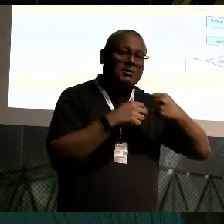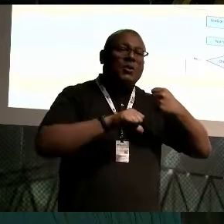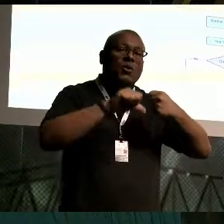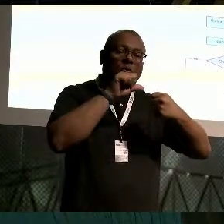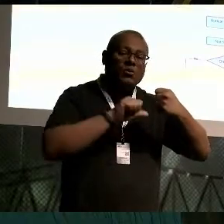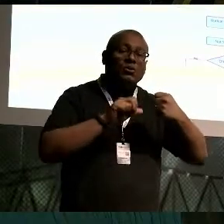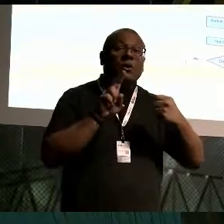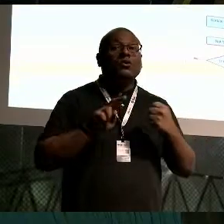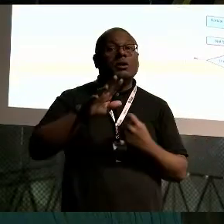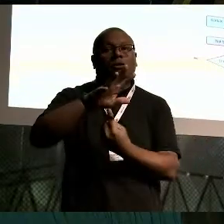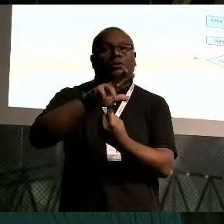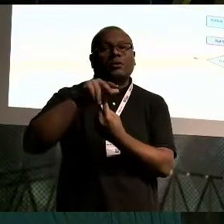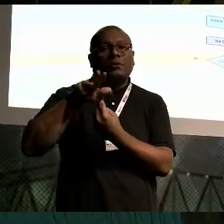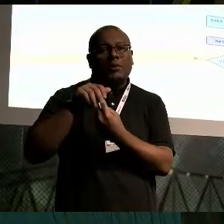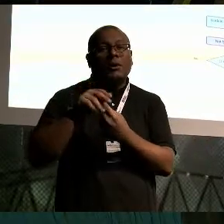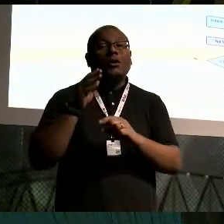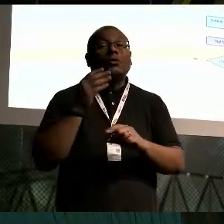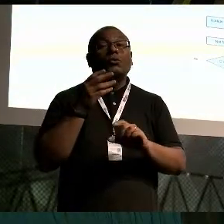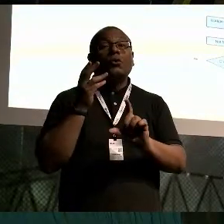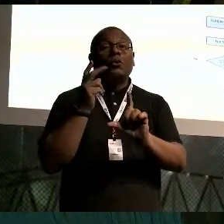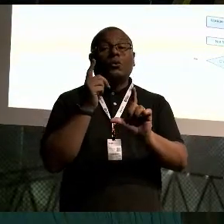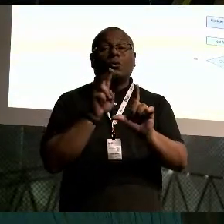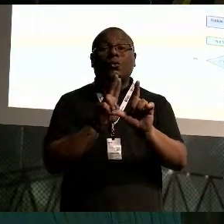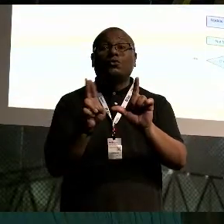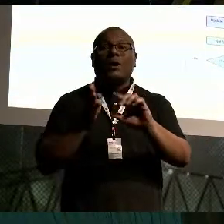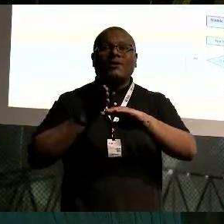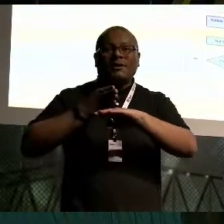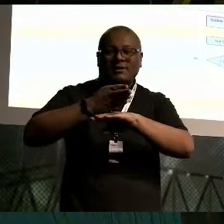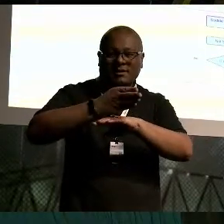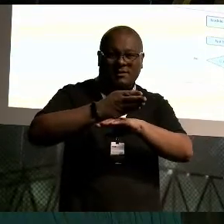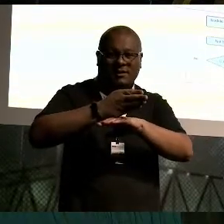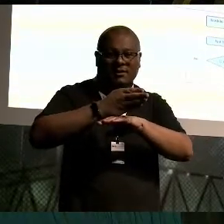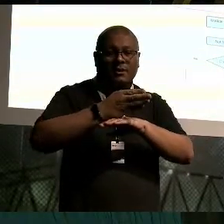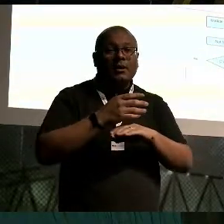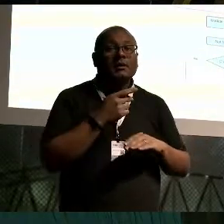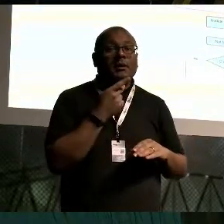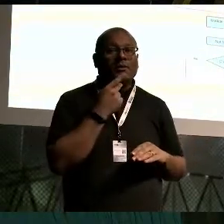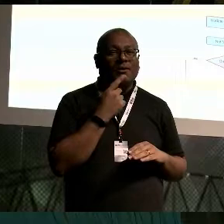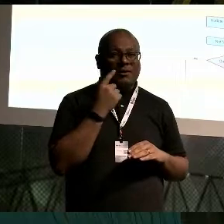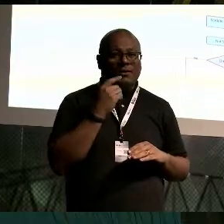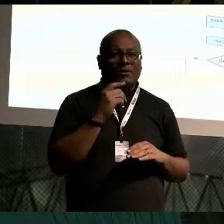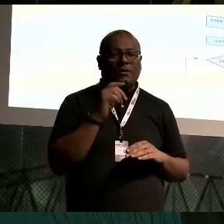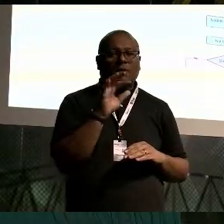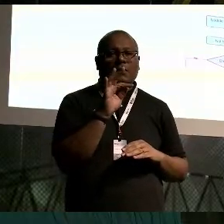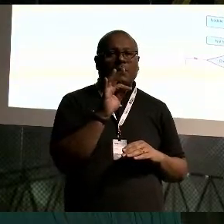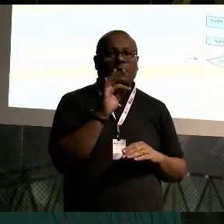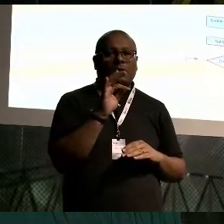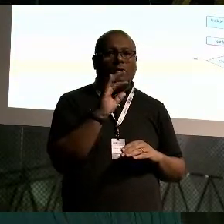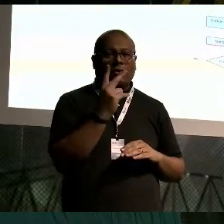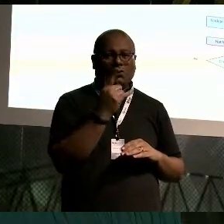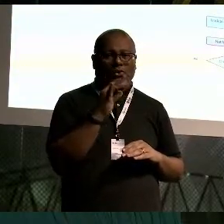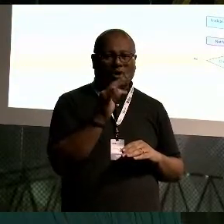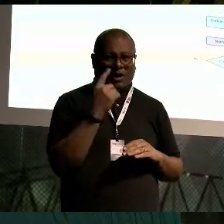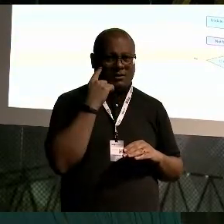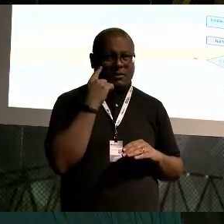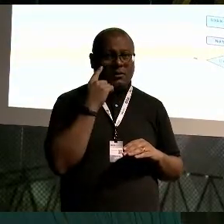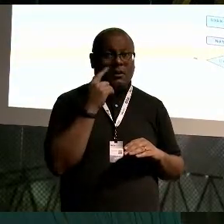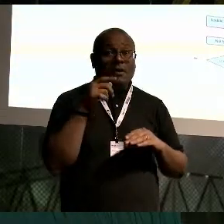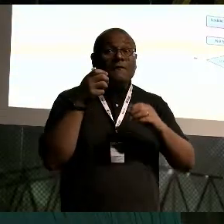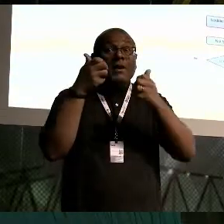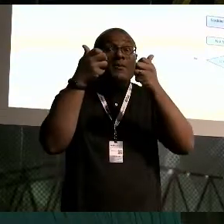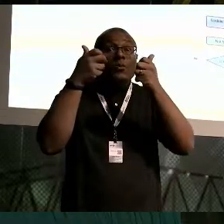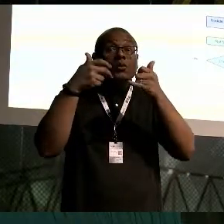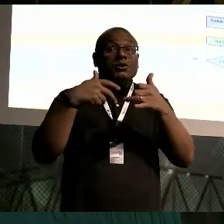API to notify the user. So in this flowchart, it's kind of obvious what should happen,